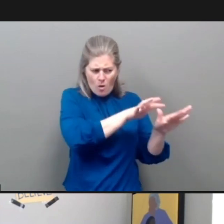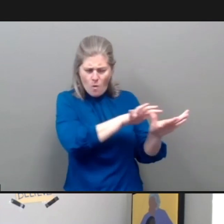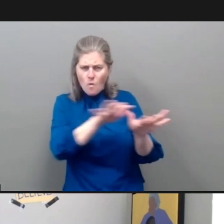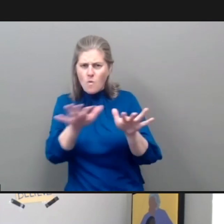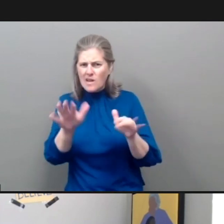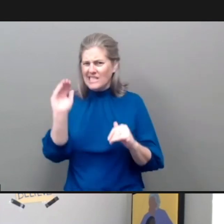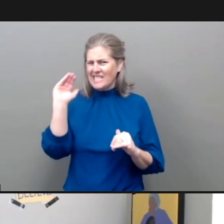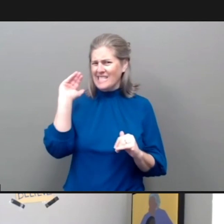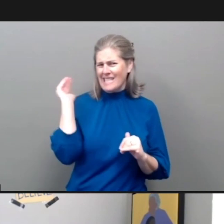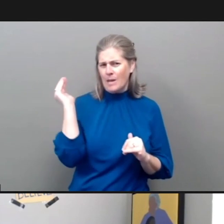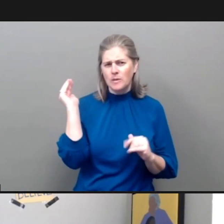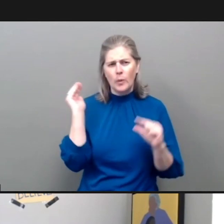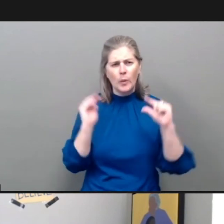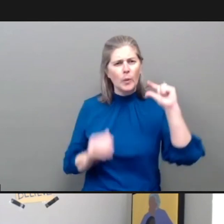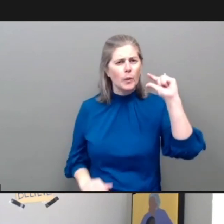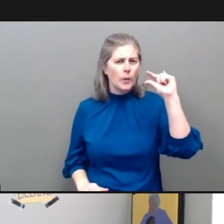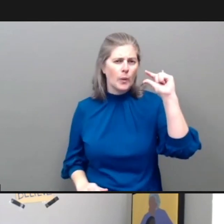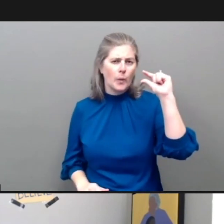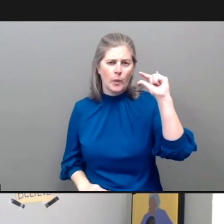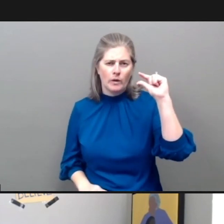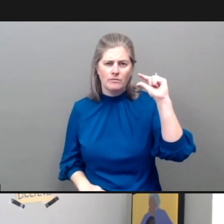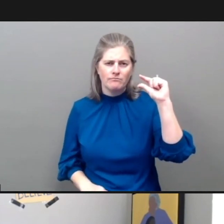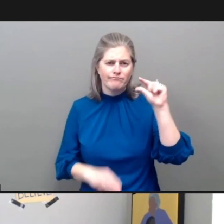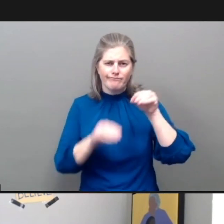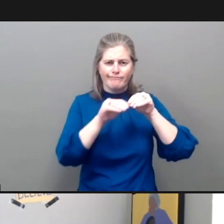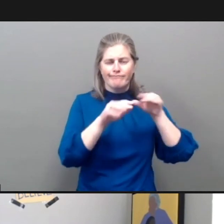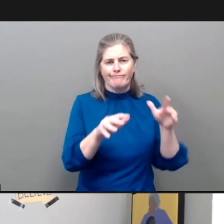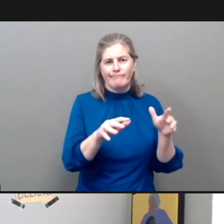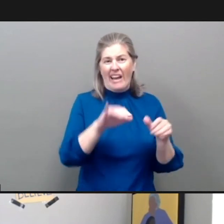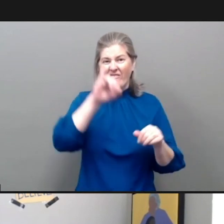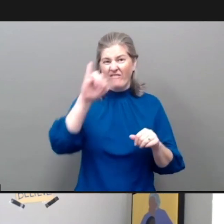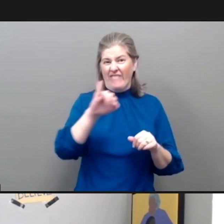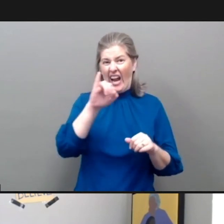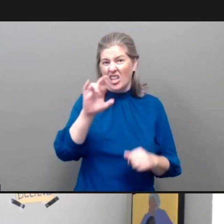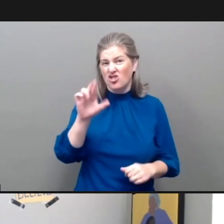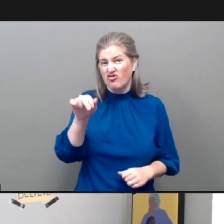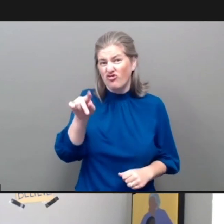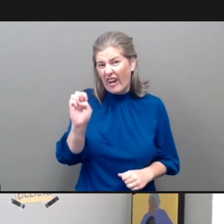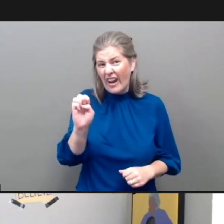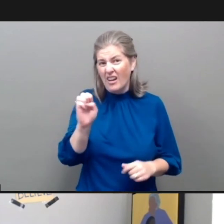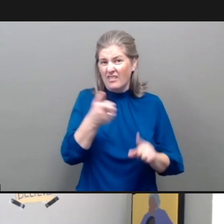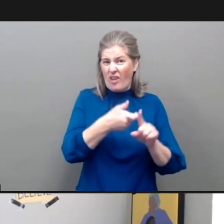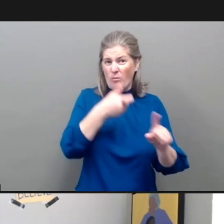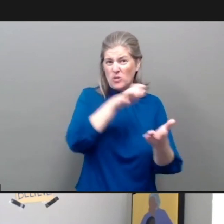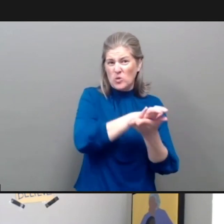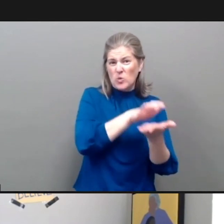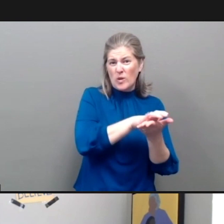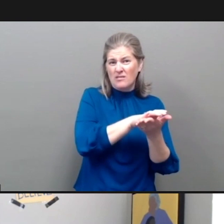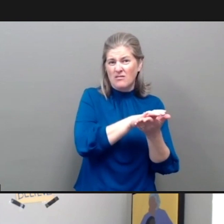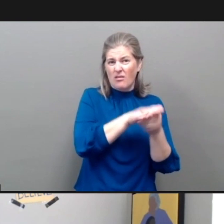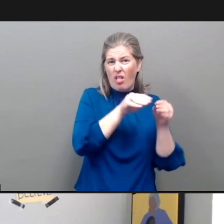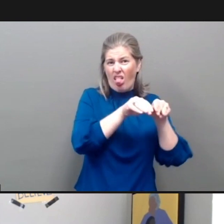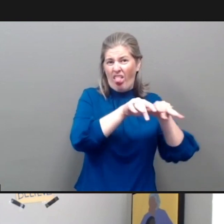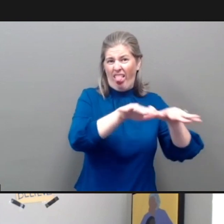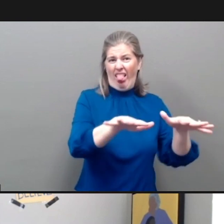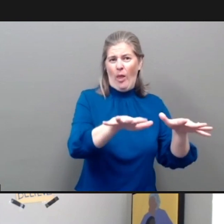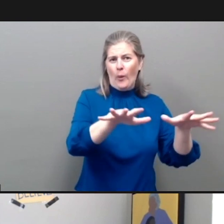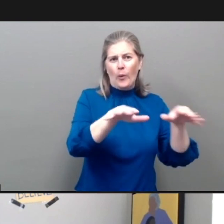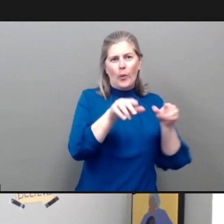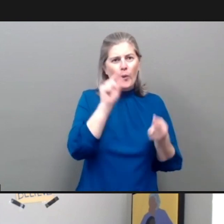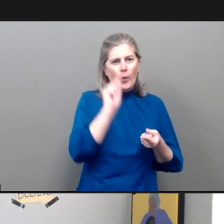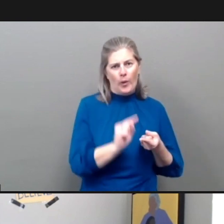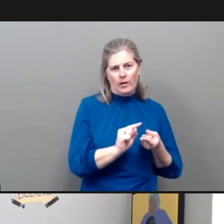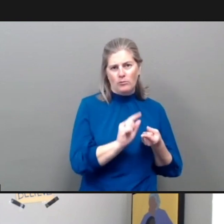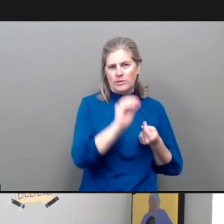there's very little. In fact, the infection rate in schools based on the data the schools collect is very, very